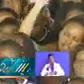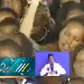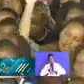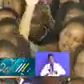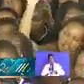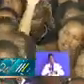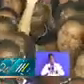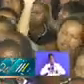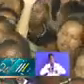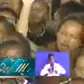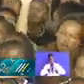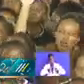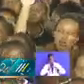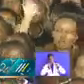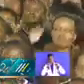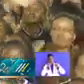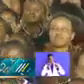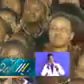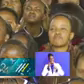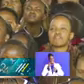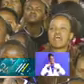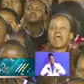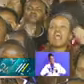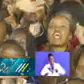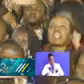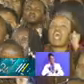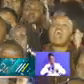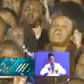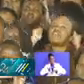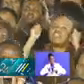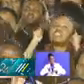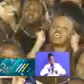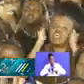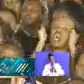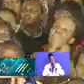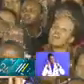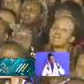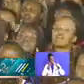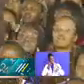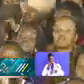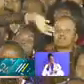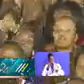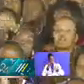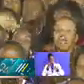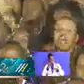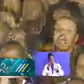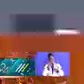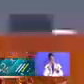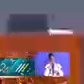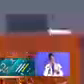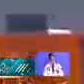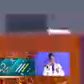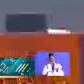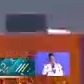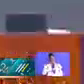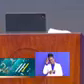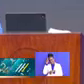is enough clap your hand and say enough is enough oh clap your hand say every Evil